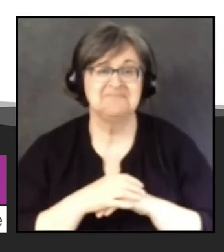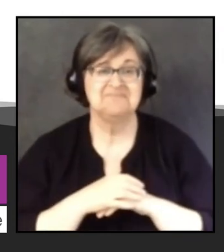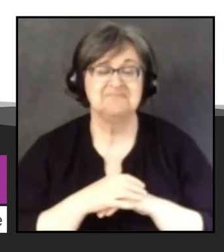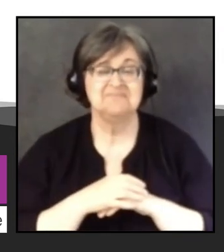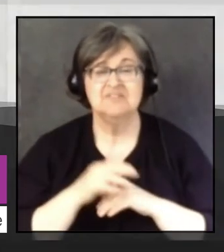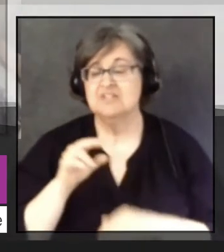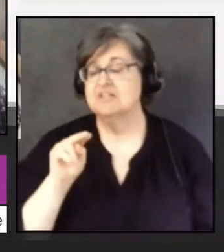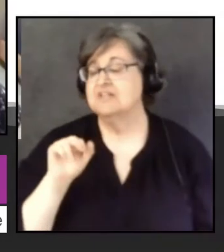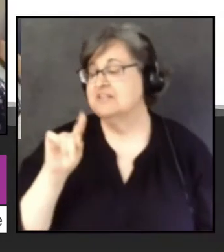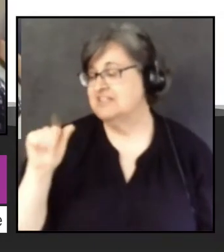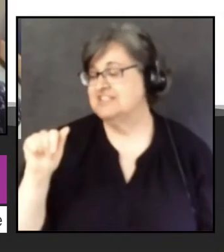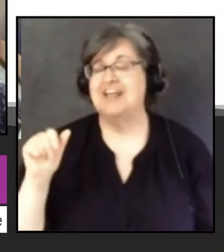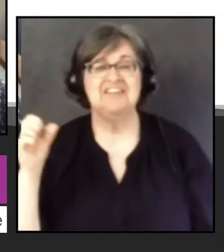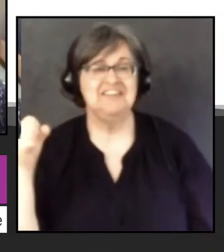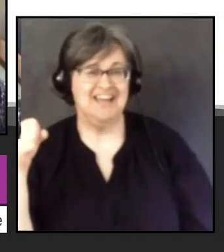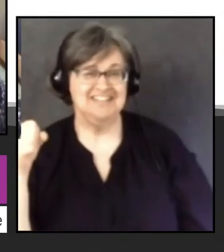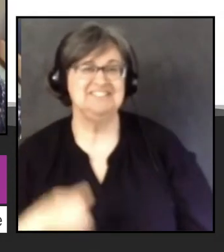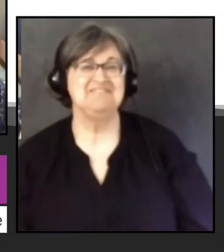Natalia? Yeah,